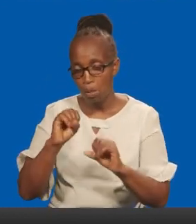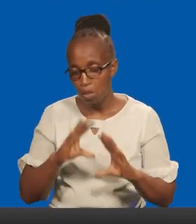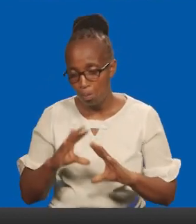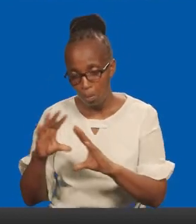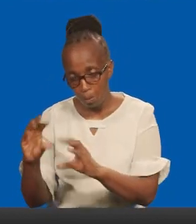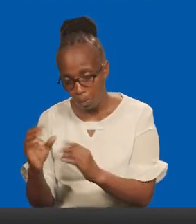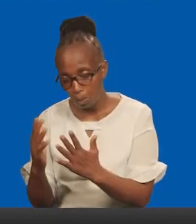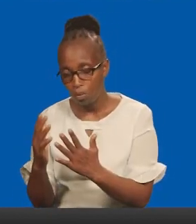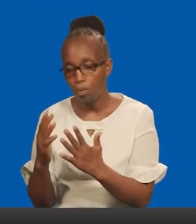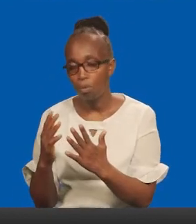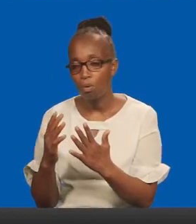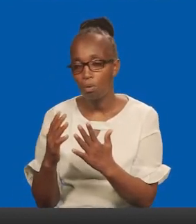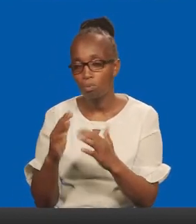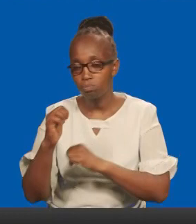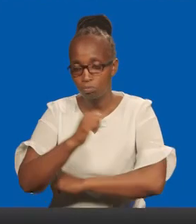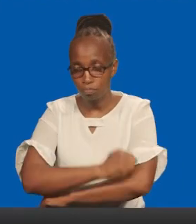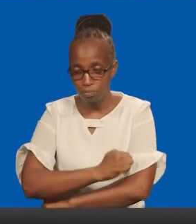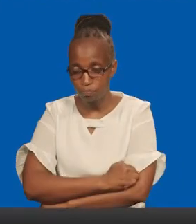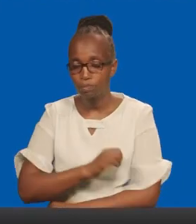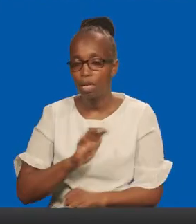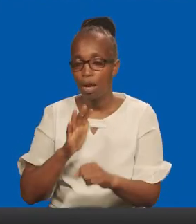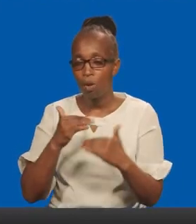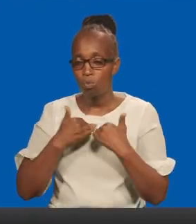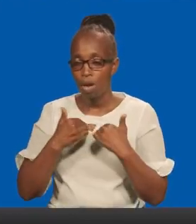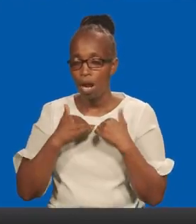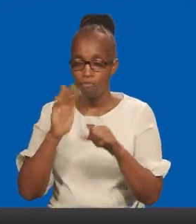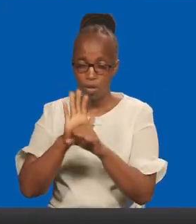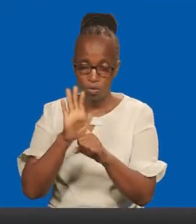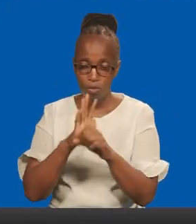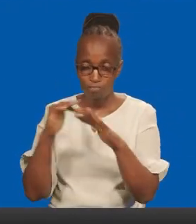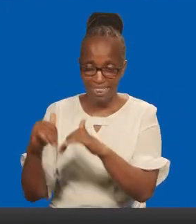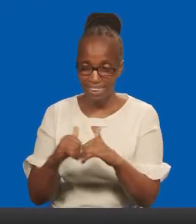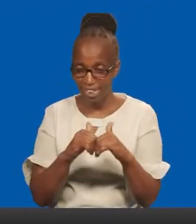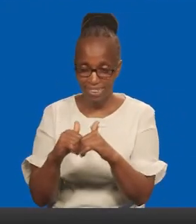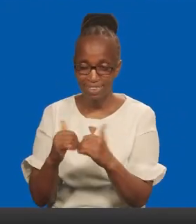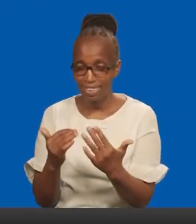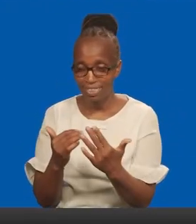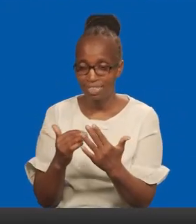reach their level, can also reach to school. A lot of challenges